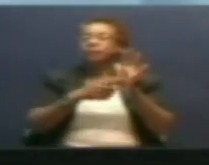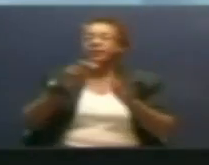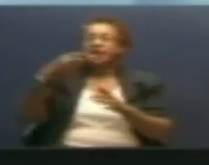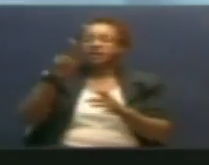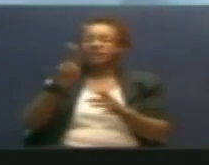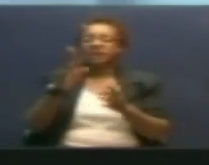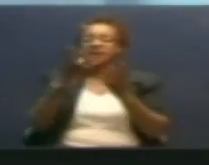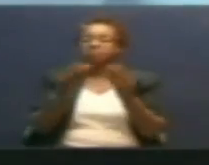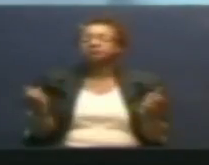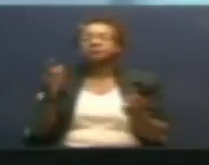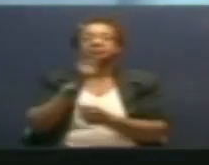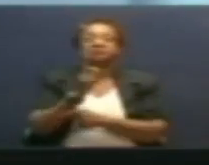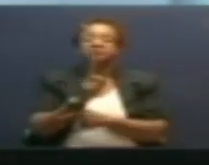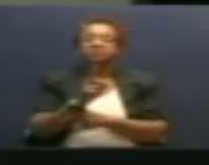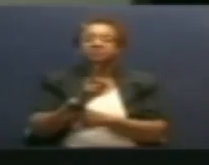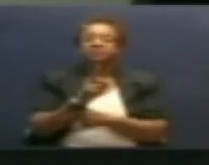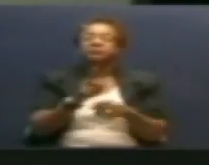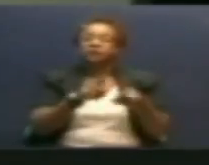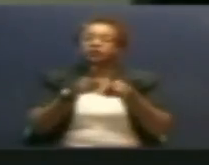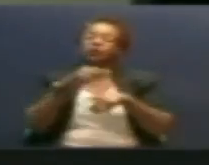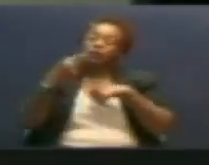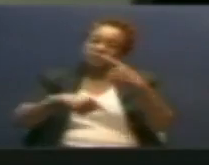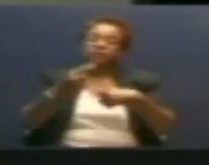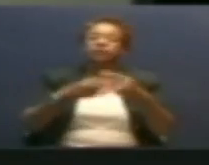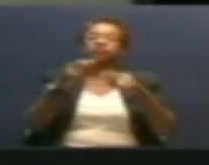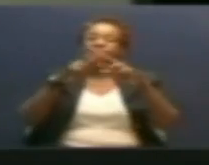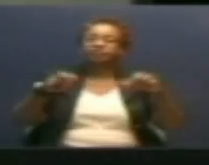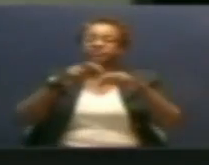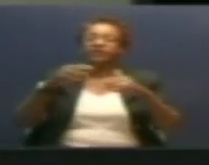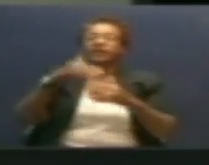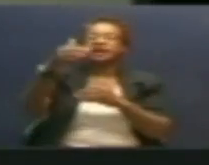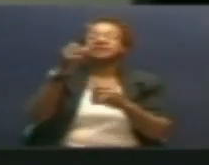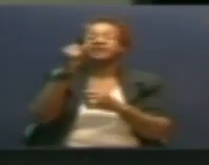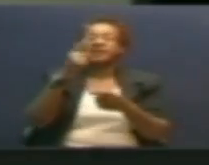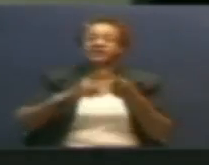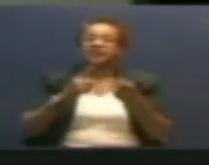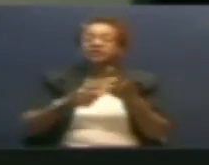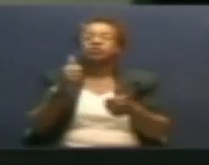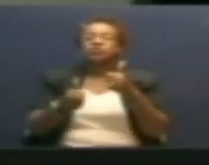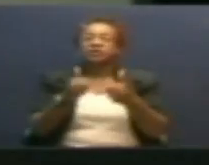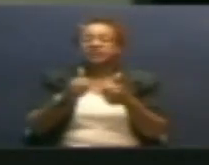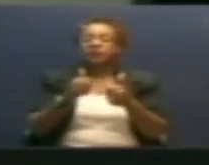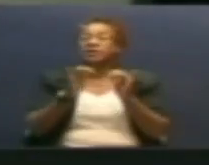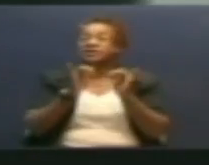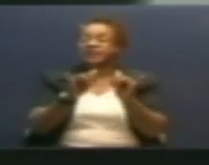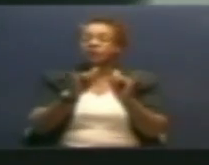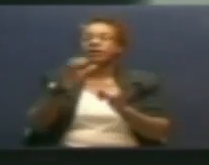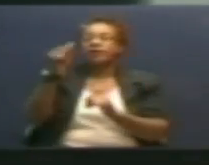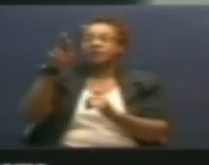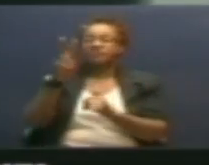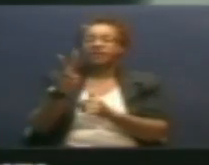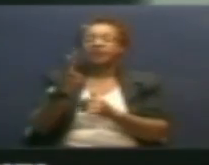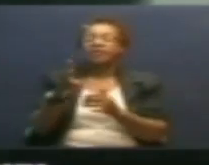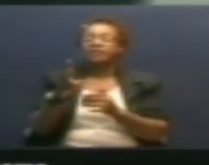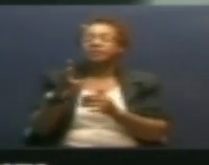has gone. Well, they will, however, continue to carry out tests on him for the next 5 years, during which time he will remain on antiretroviral